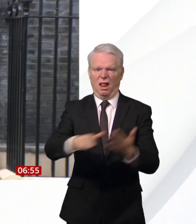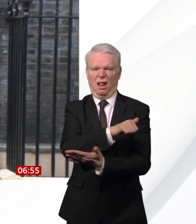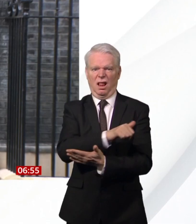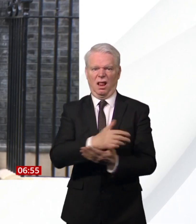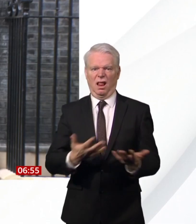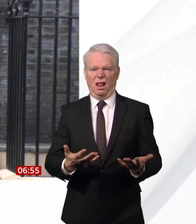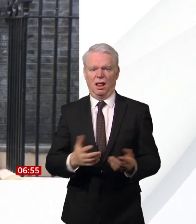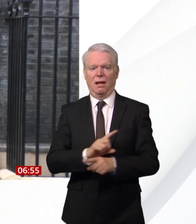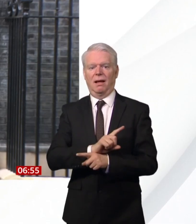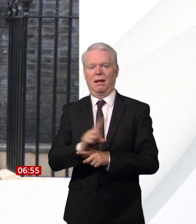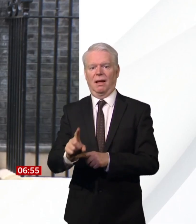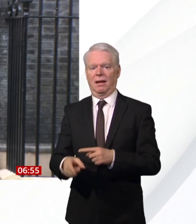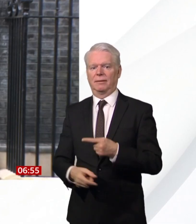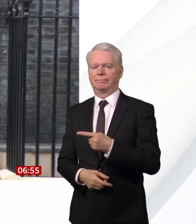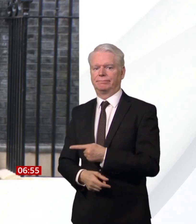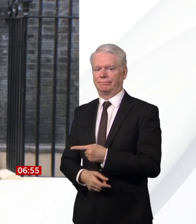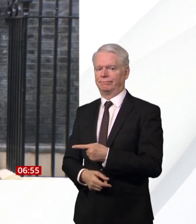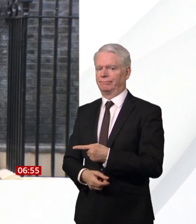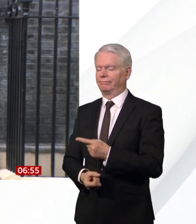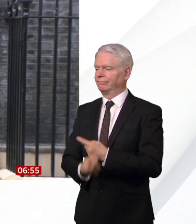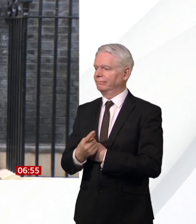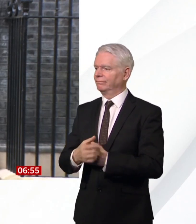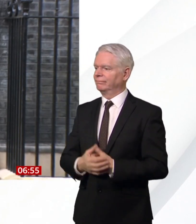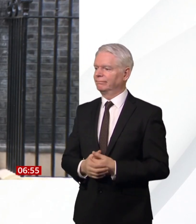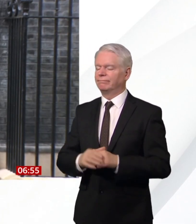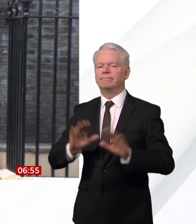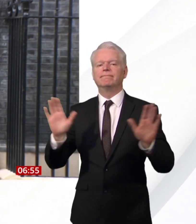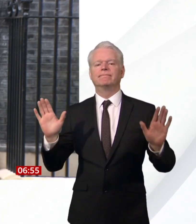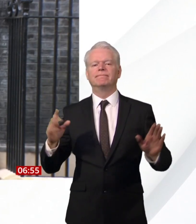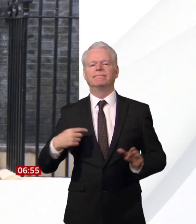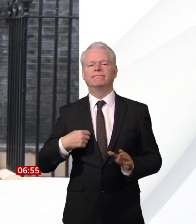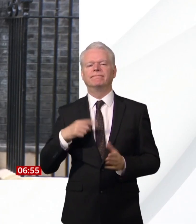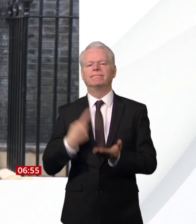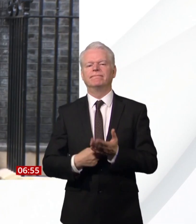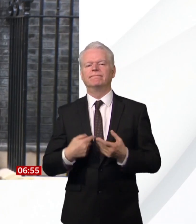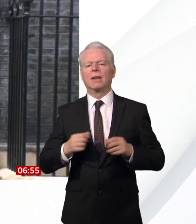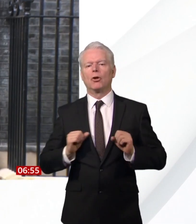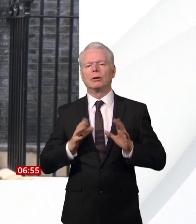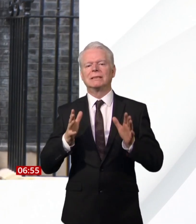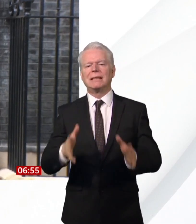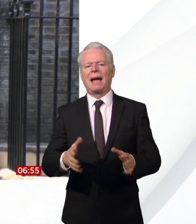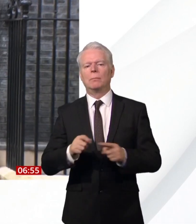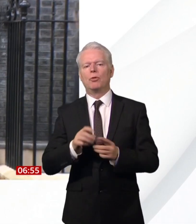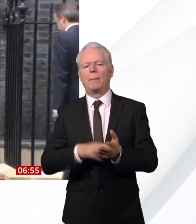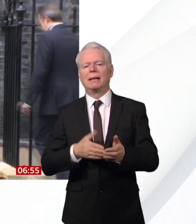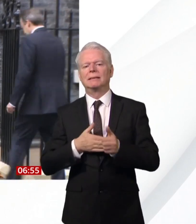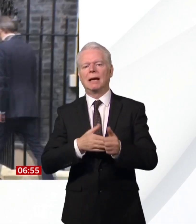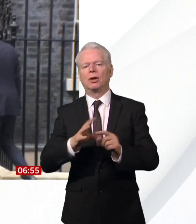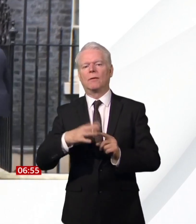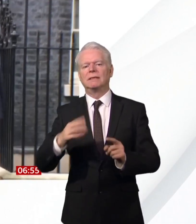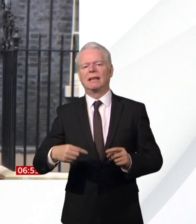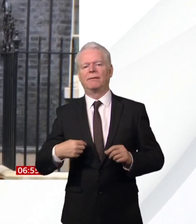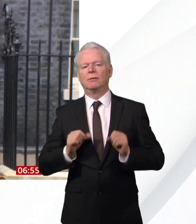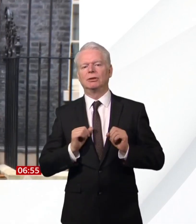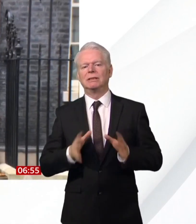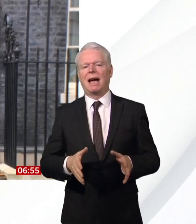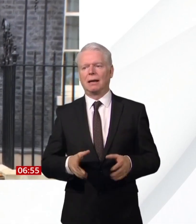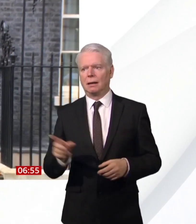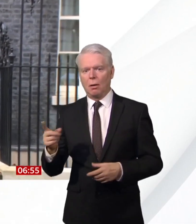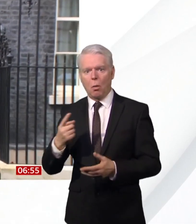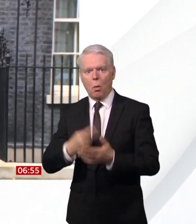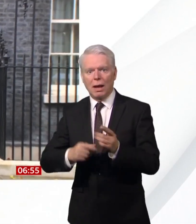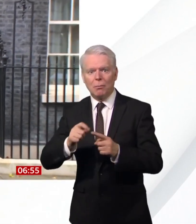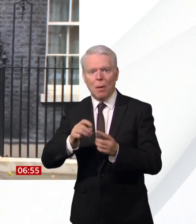I am resigning as leader of the Conservative Party. She was Prime Minister for 49 days, the shortest term in office